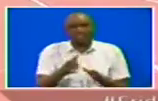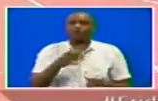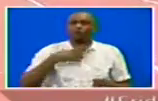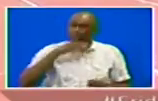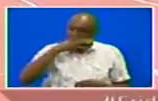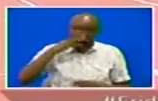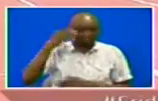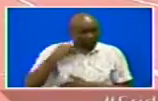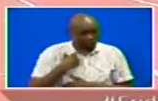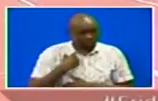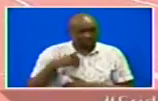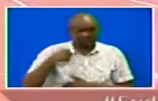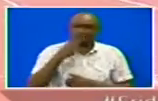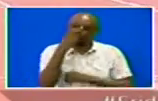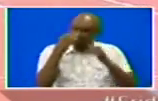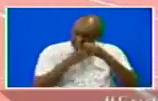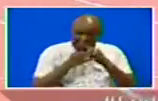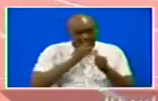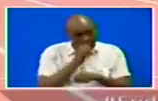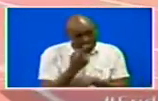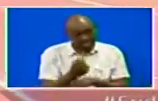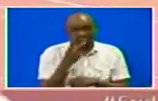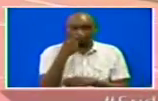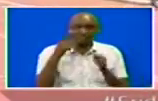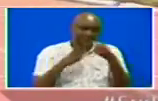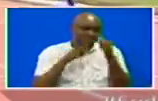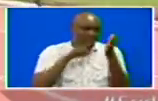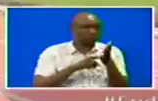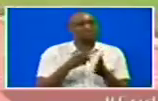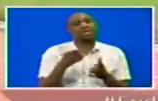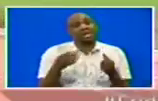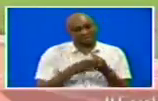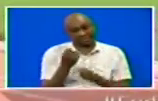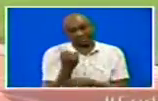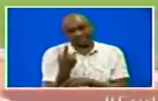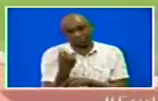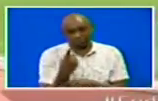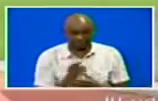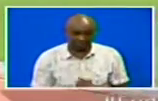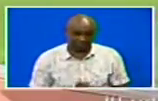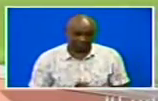to win the race in a time of 28 minutes, 26.7 seconds.